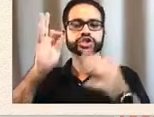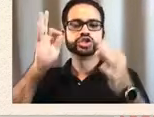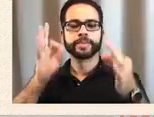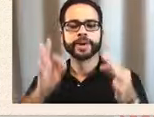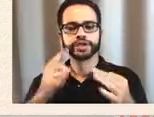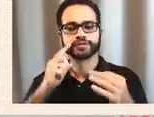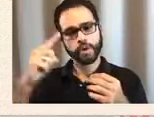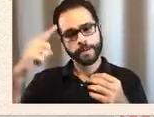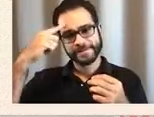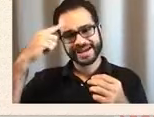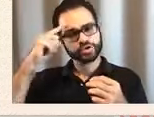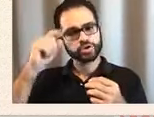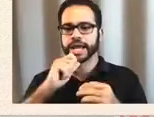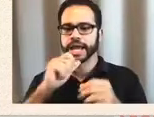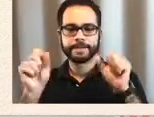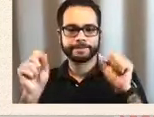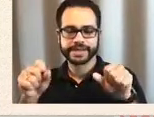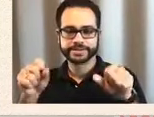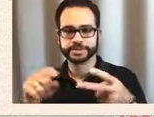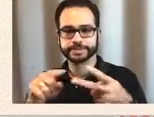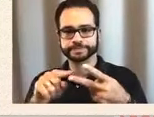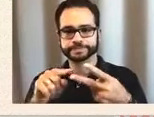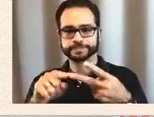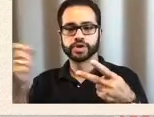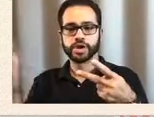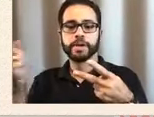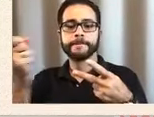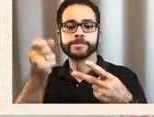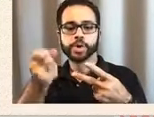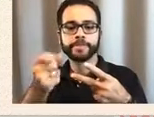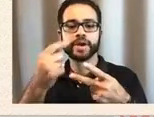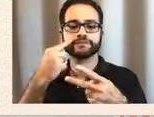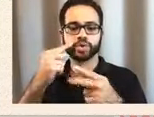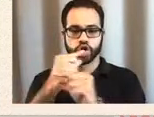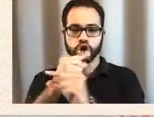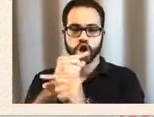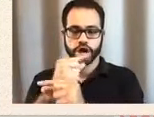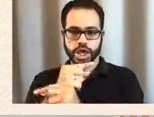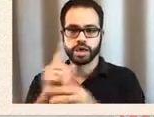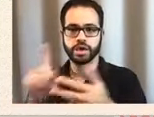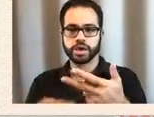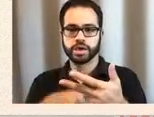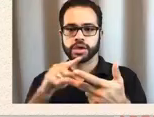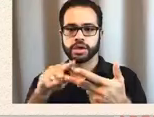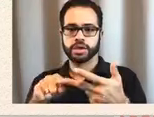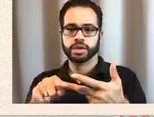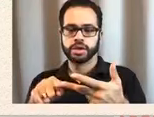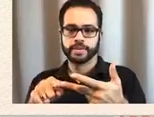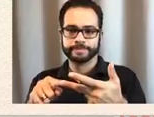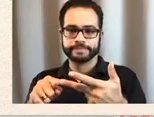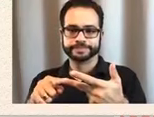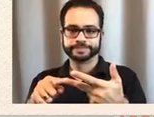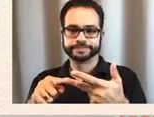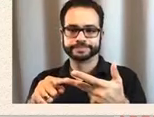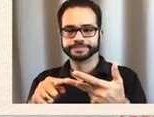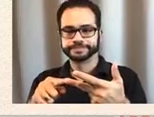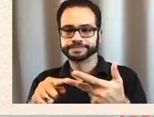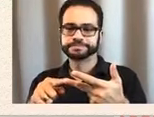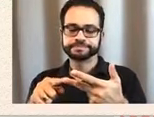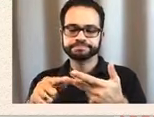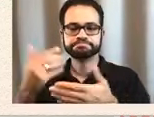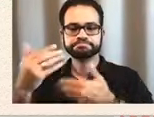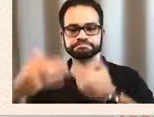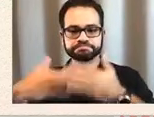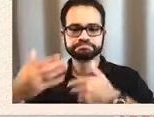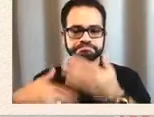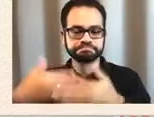the appointment of the guardian, and then as the guardianship goes on,